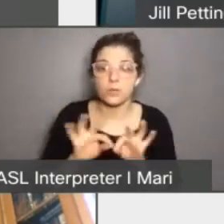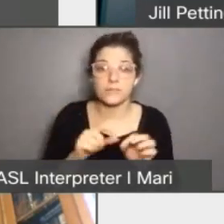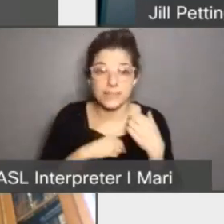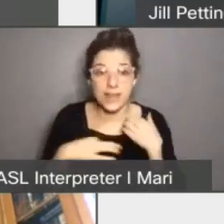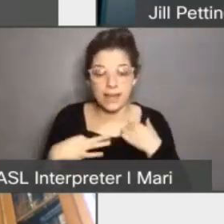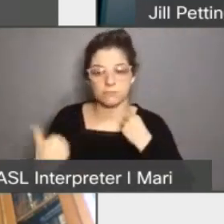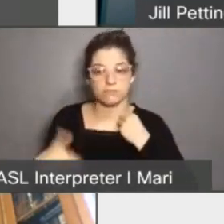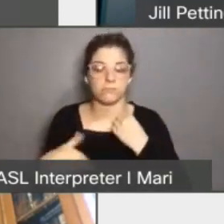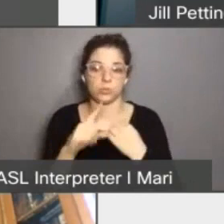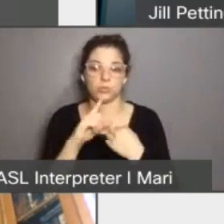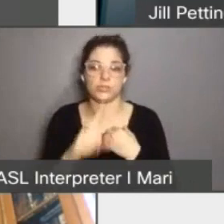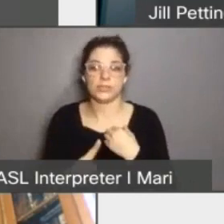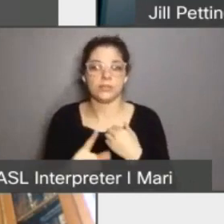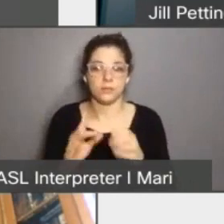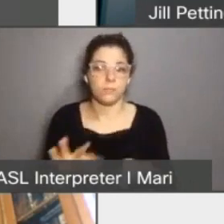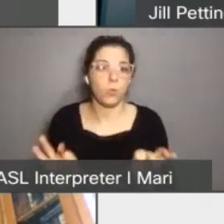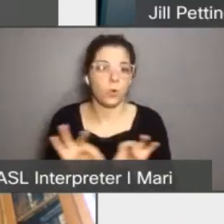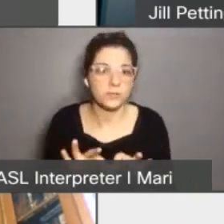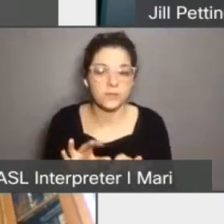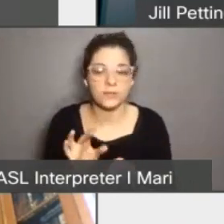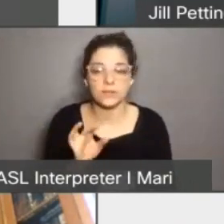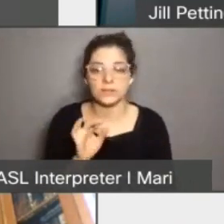is really important. It's